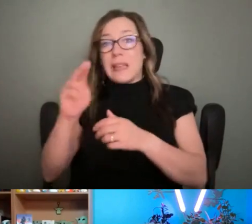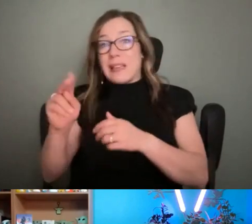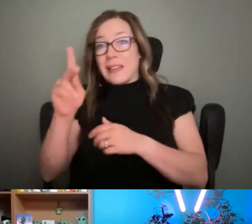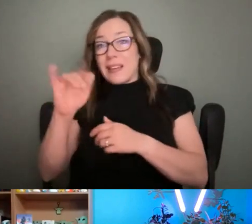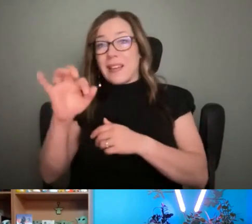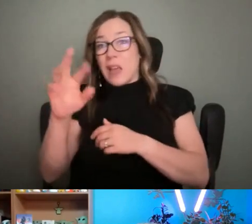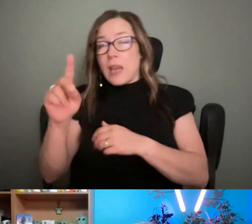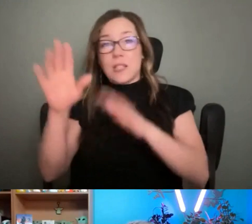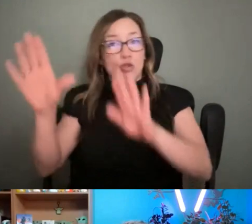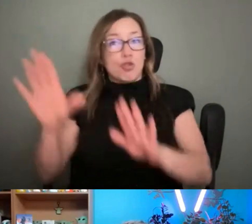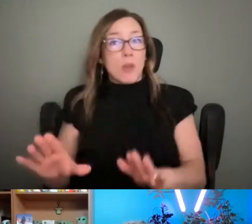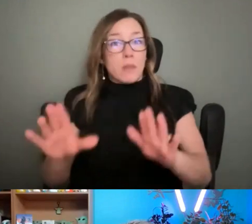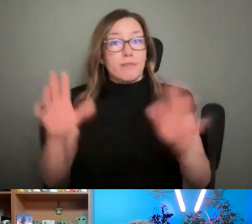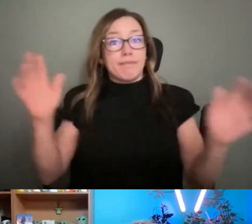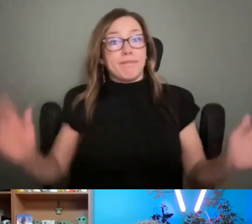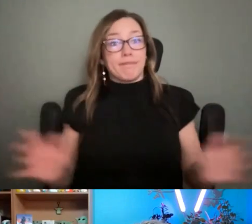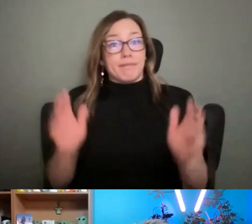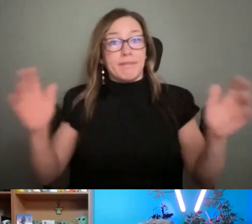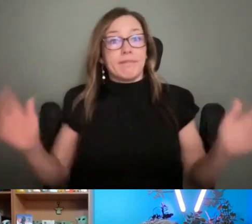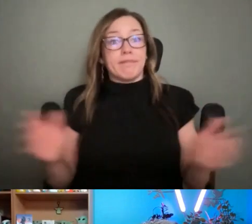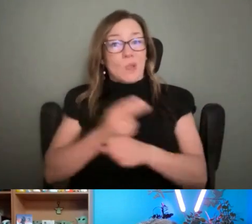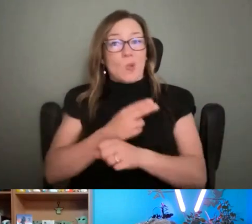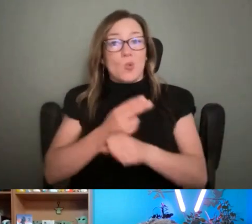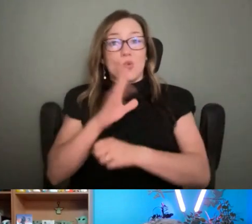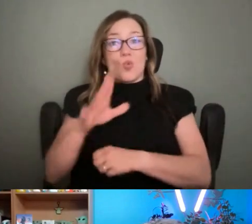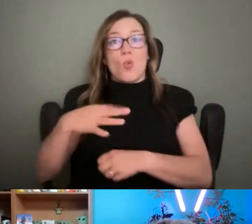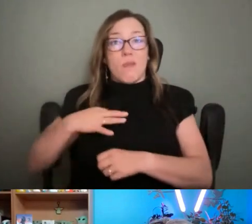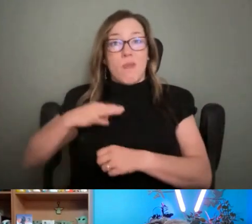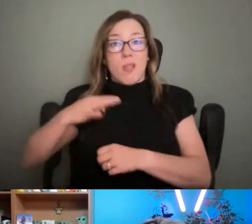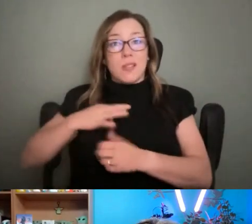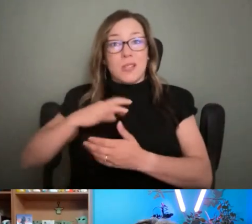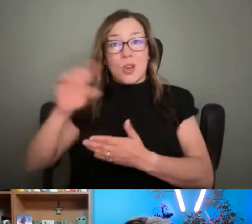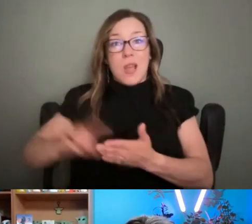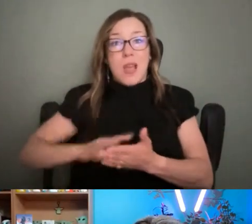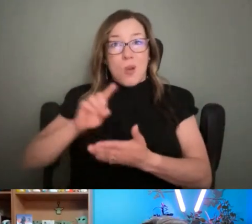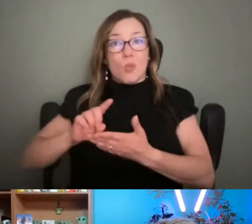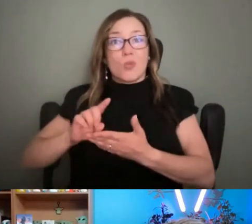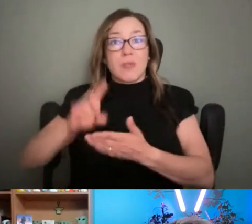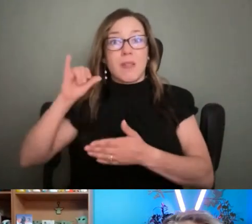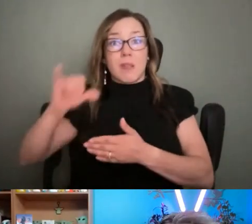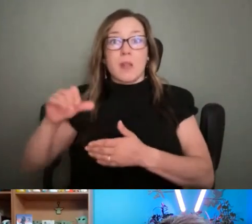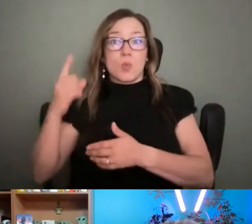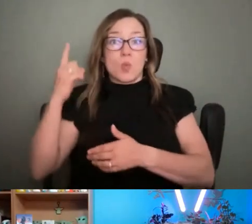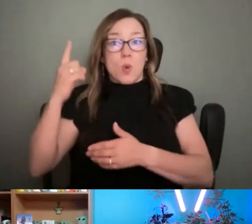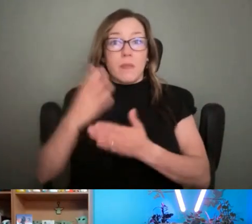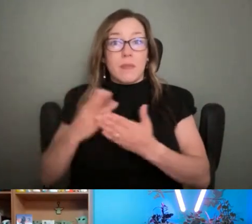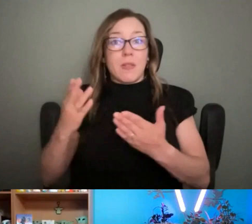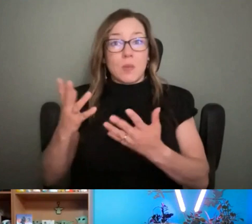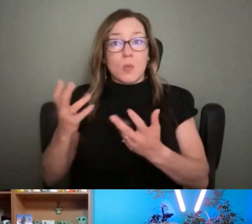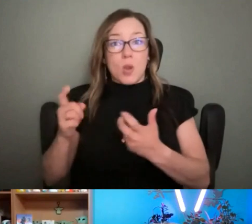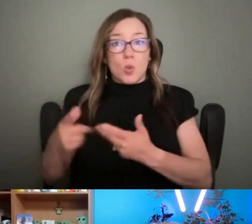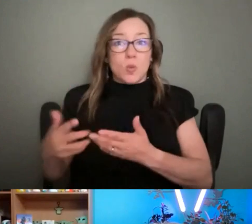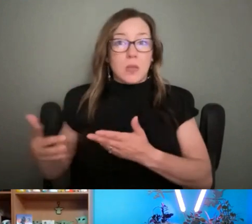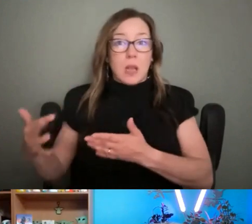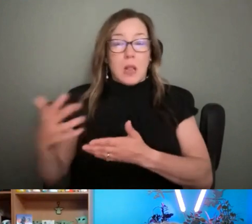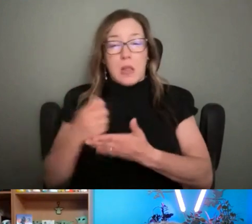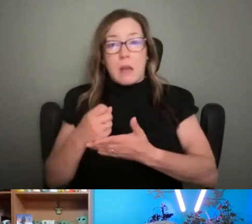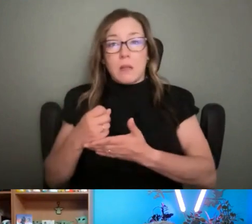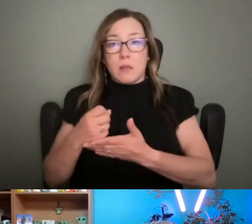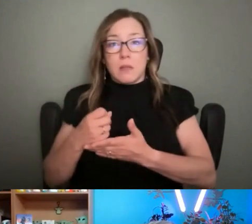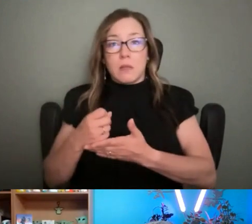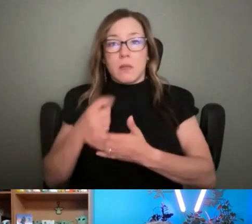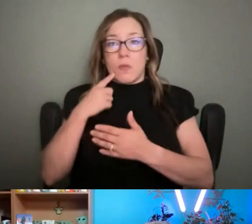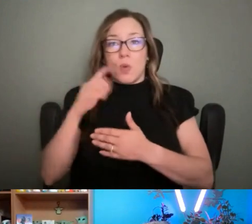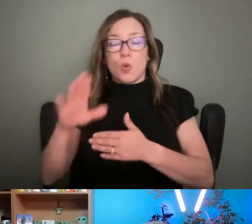great. And we encourage you to use your volunteer hours. Volunteer hours is one of the things that we ask you to collect as part of your